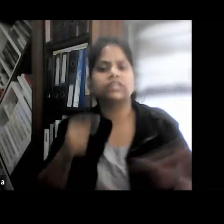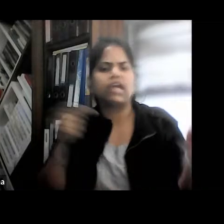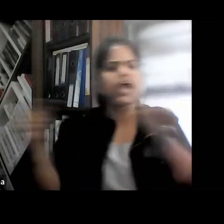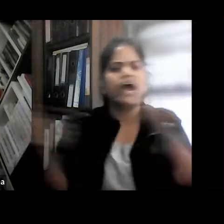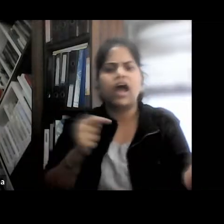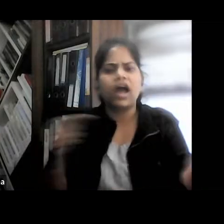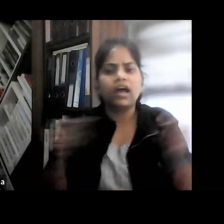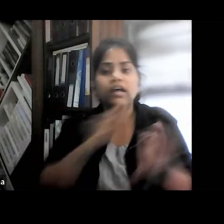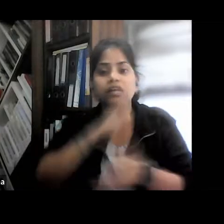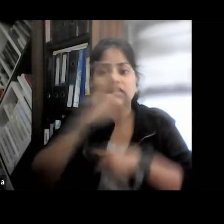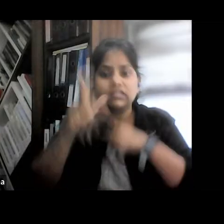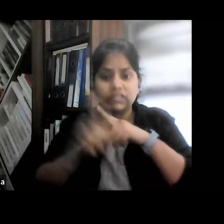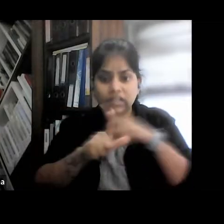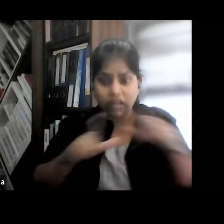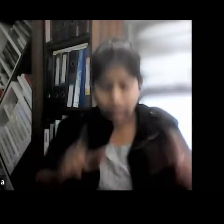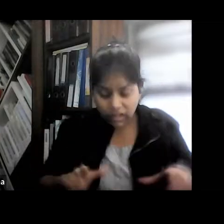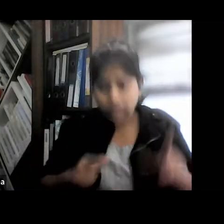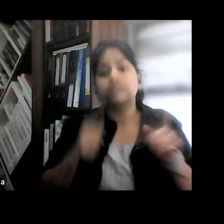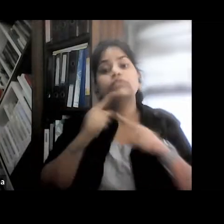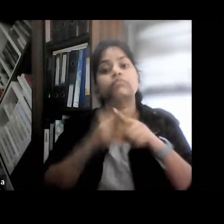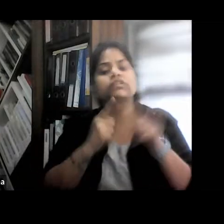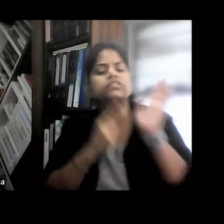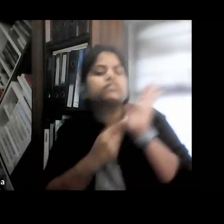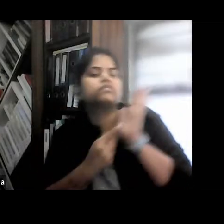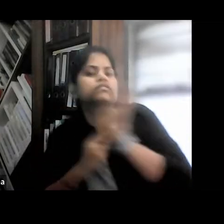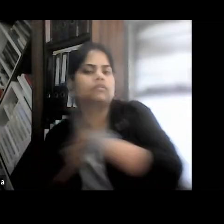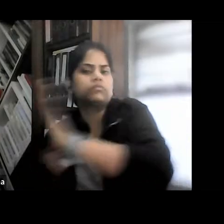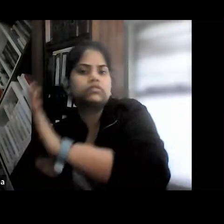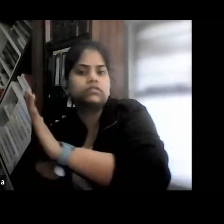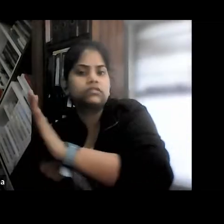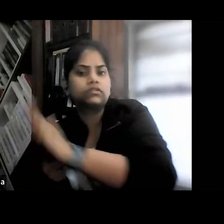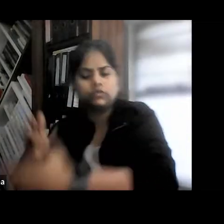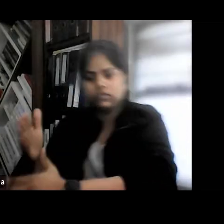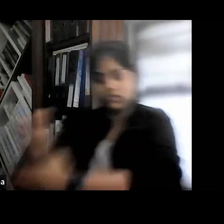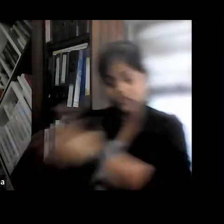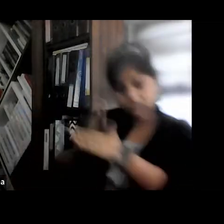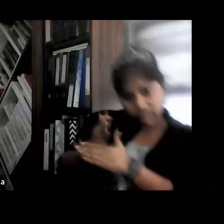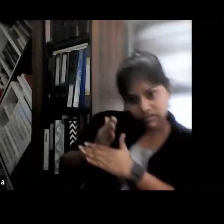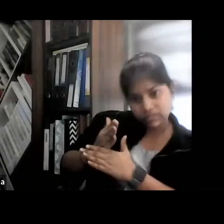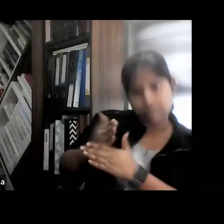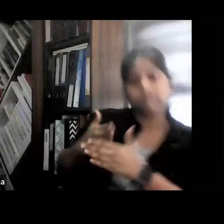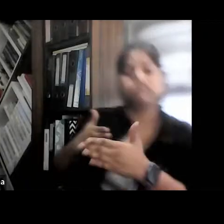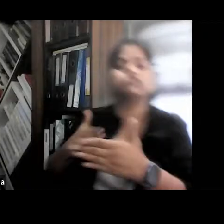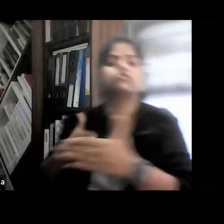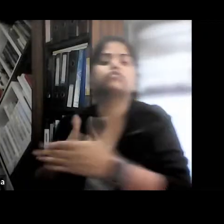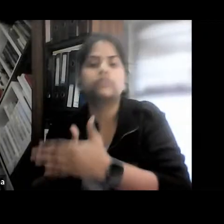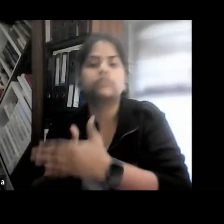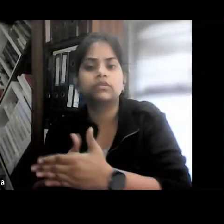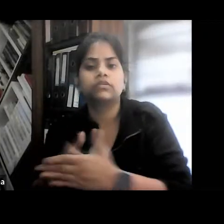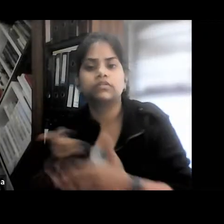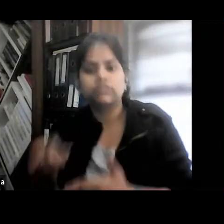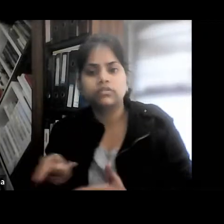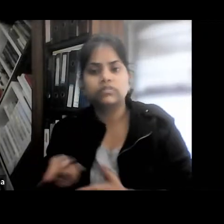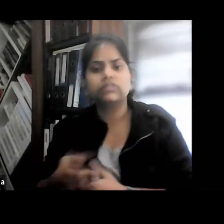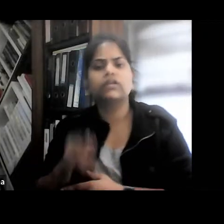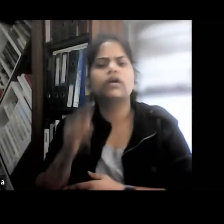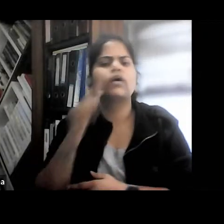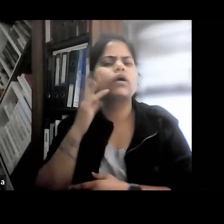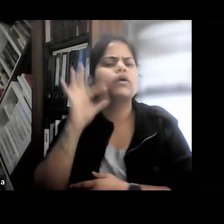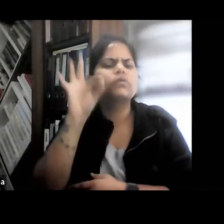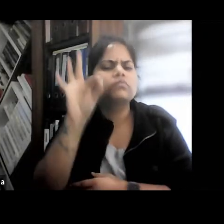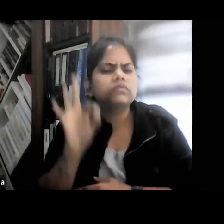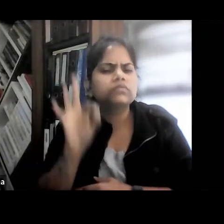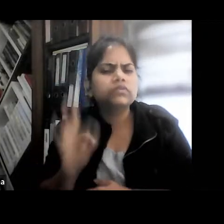and its representation to resist and disrupt normative conceptions of disability, specifically deafness, and